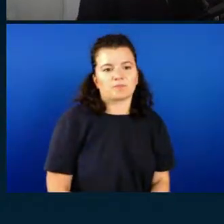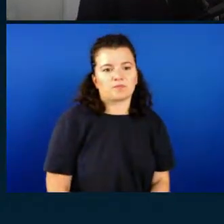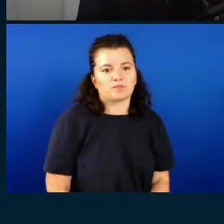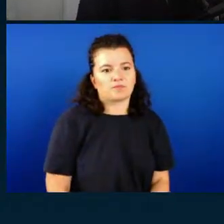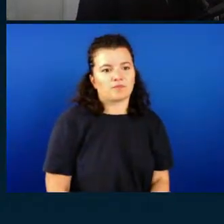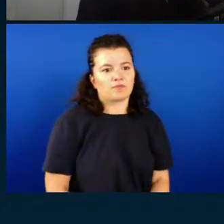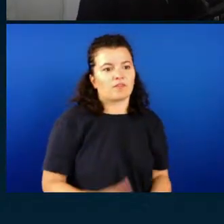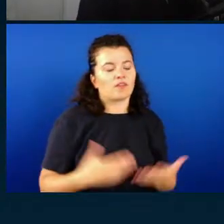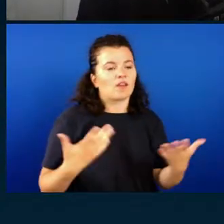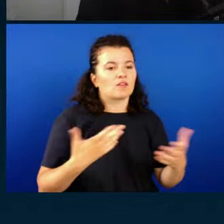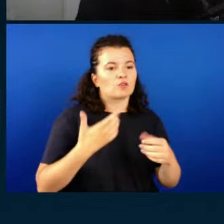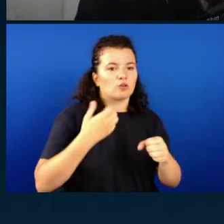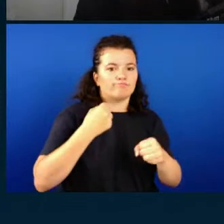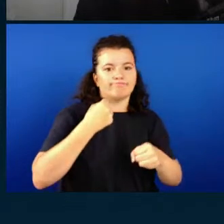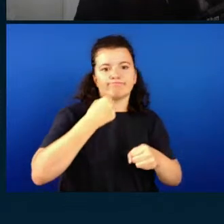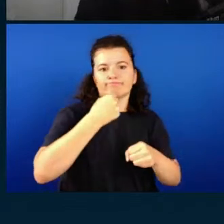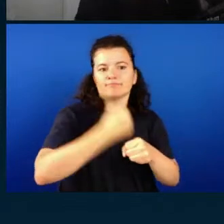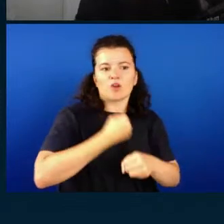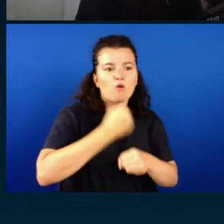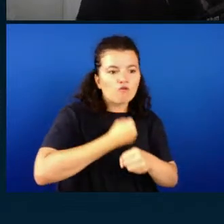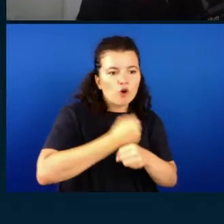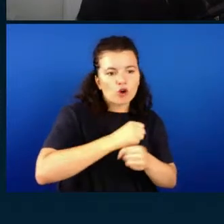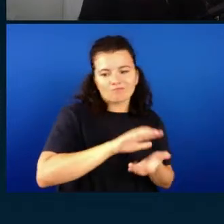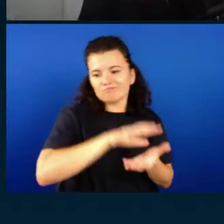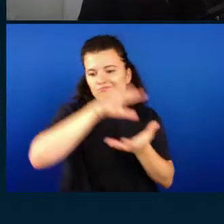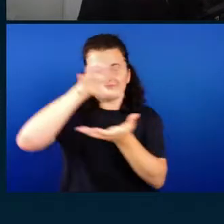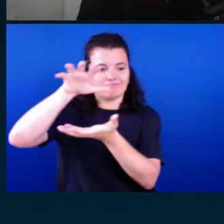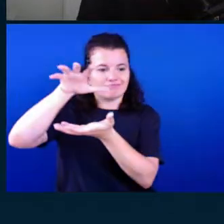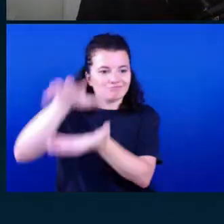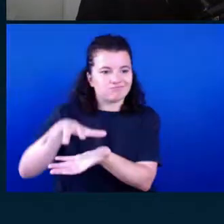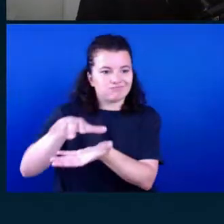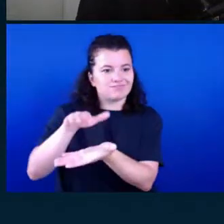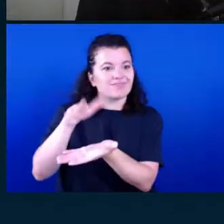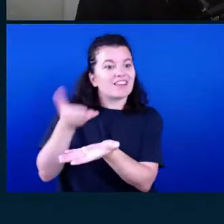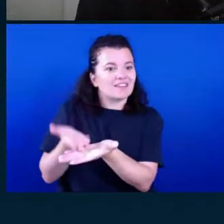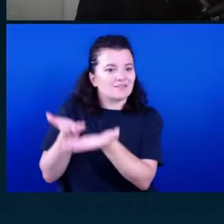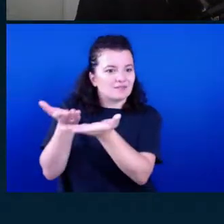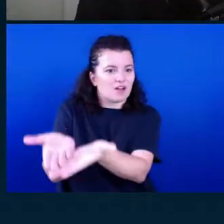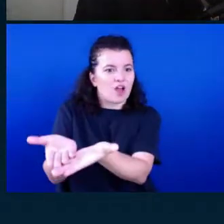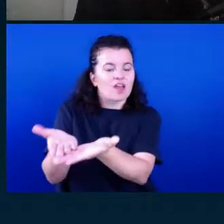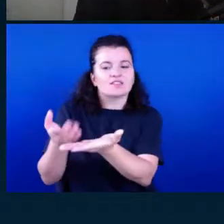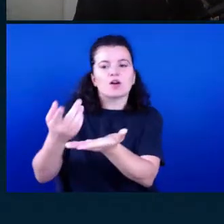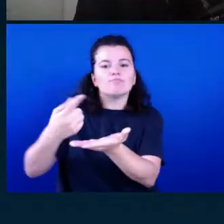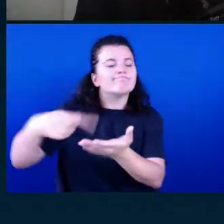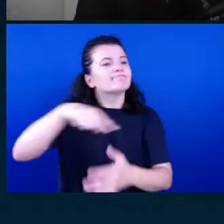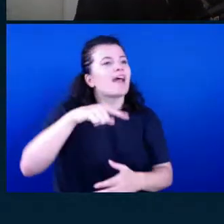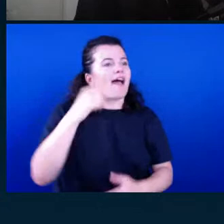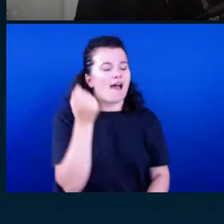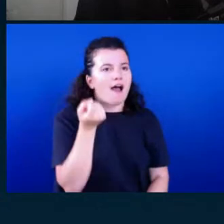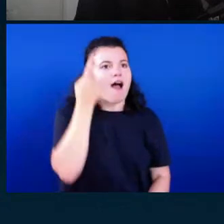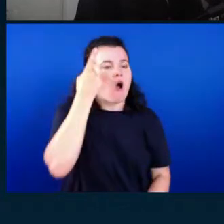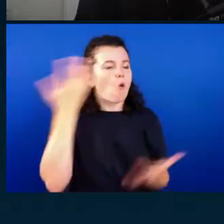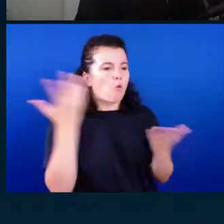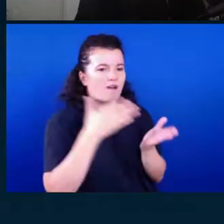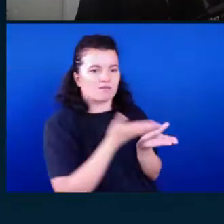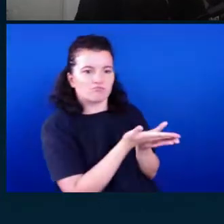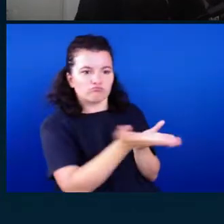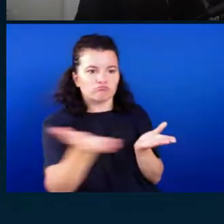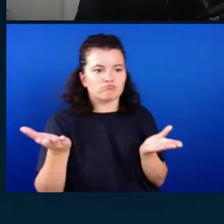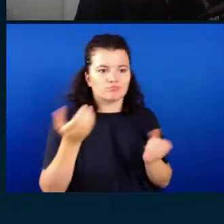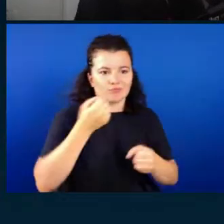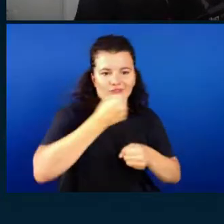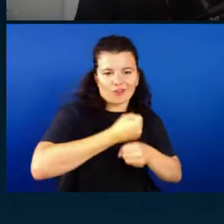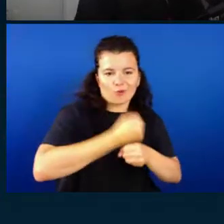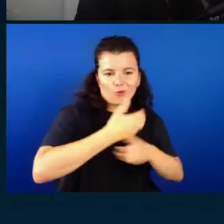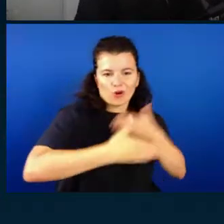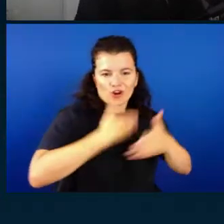workflow that you get in the portal, and it can really help to get a good understanding of what's going on. I always use the portal when